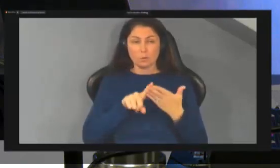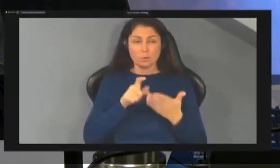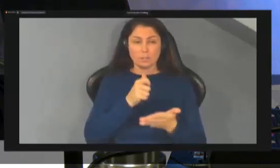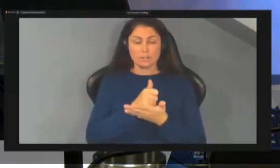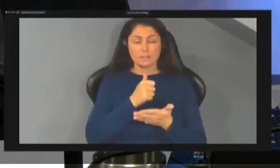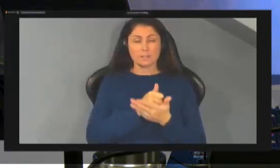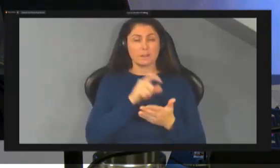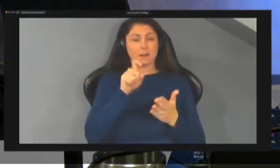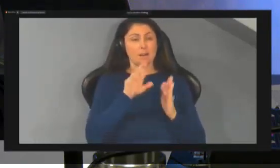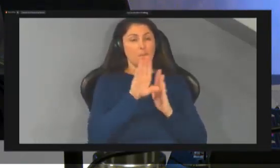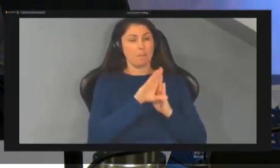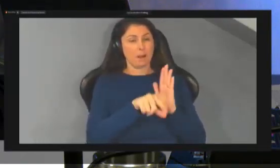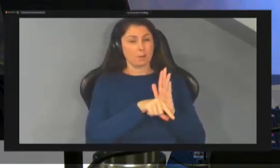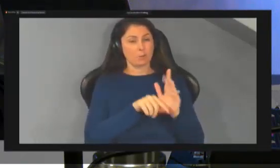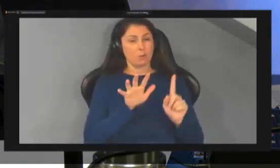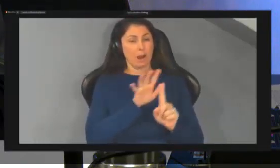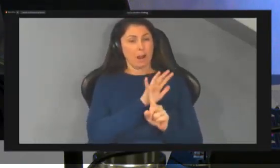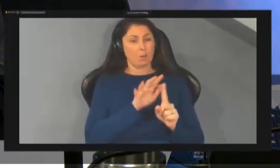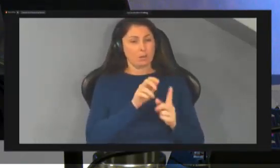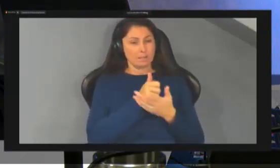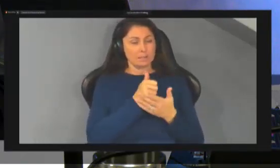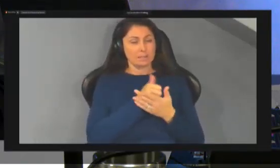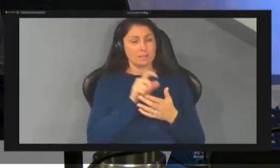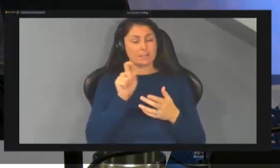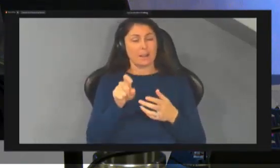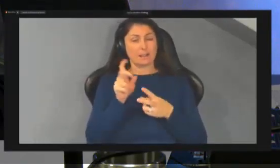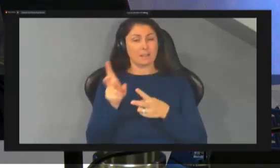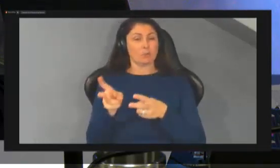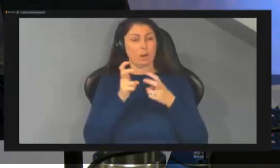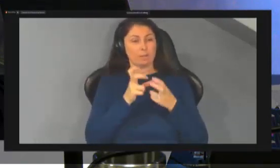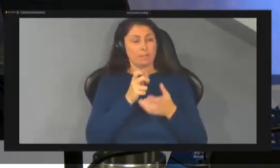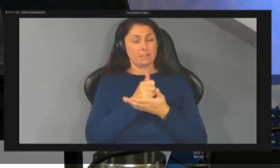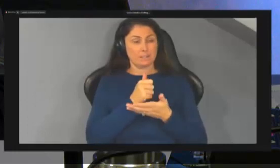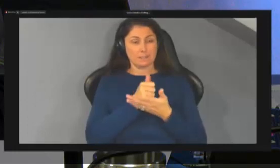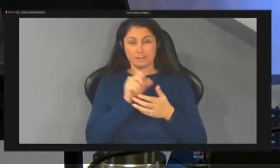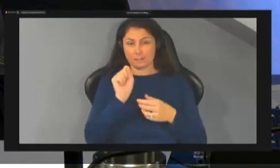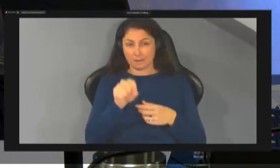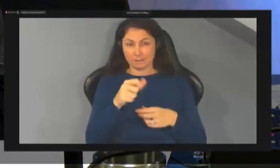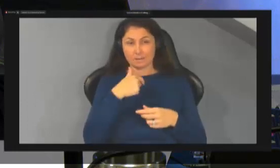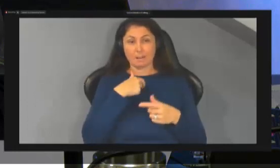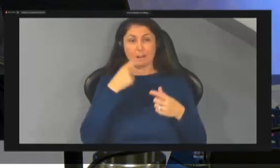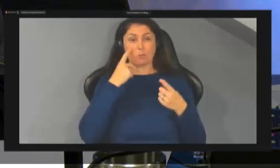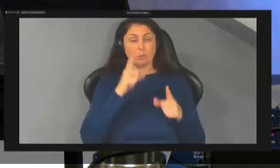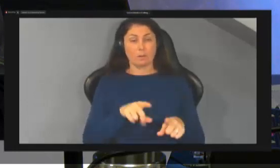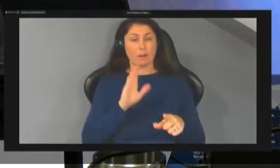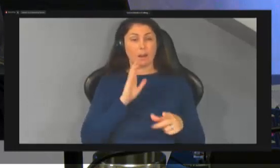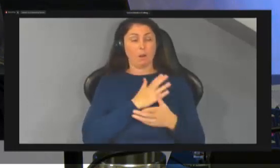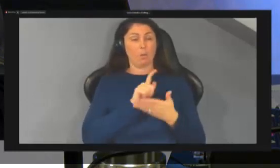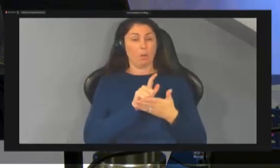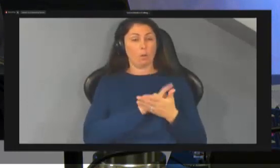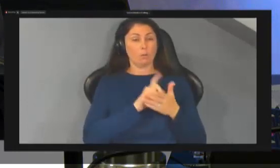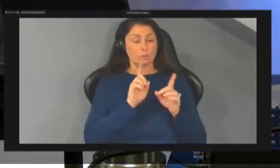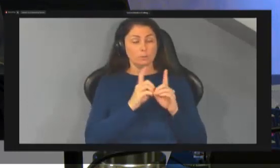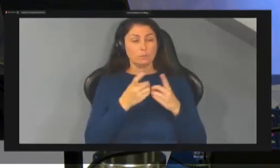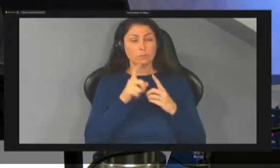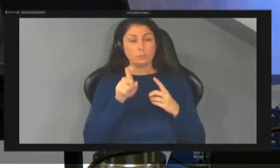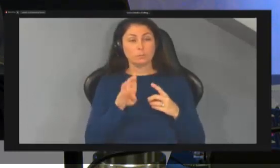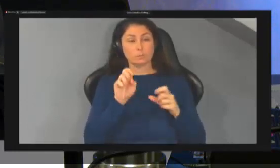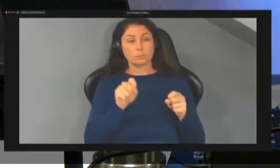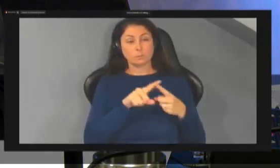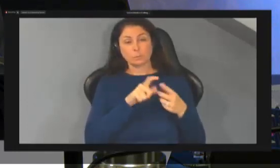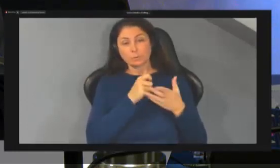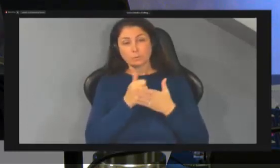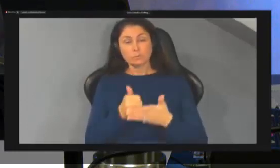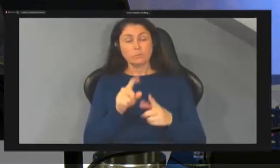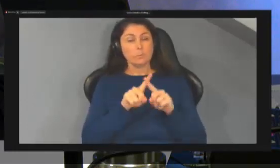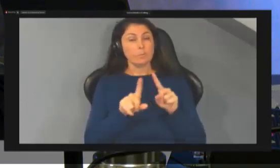background assistance, and I need drafting assistance in doing this. And yes, I agree, our law department should also be able to assist with that. But the